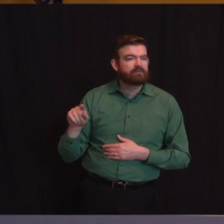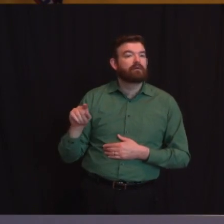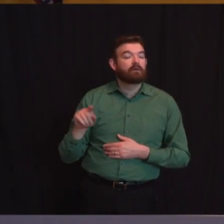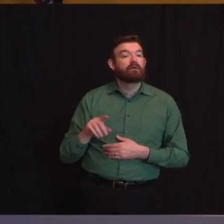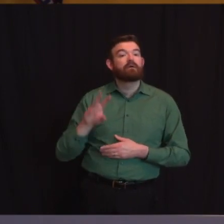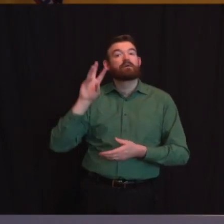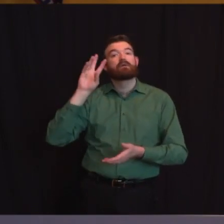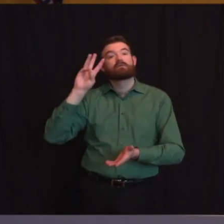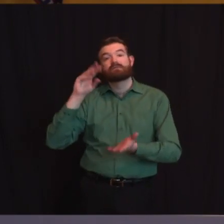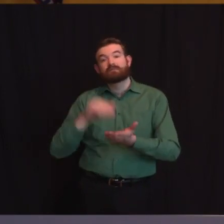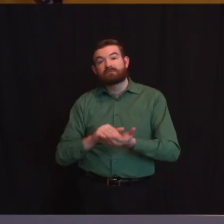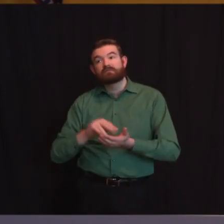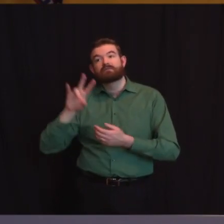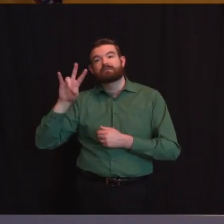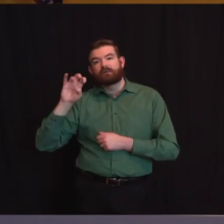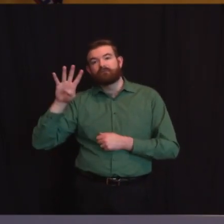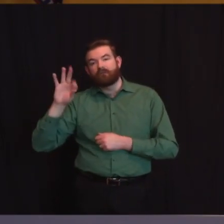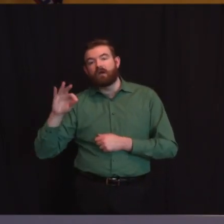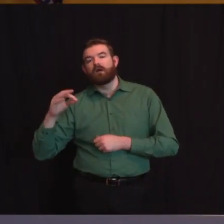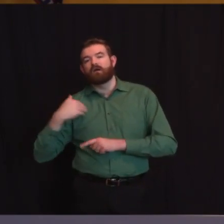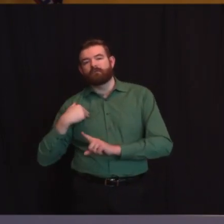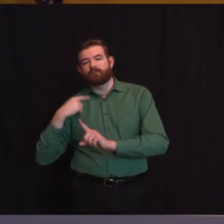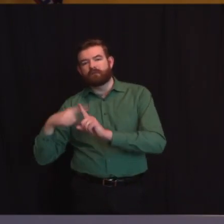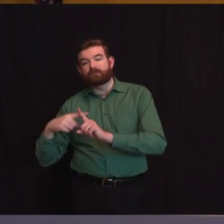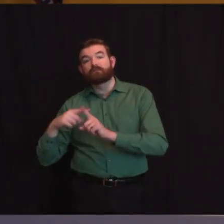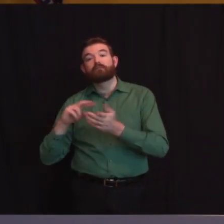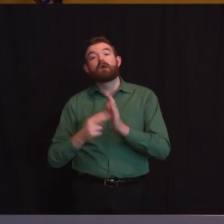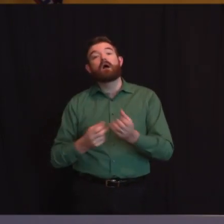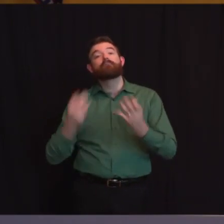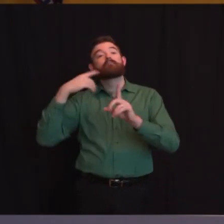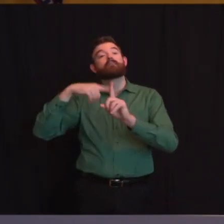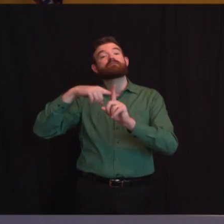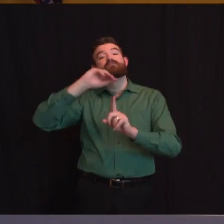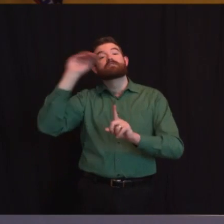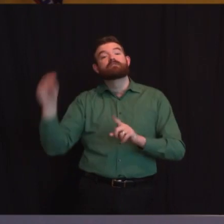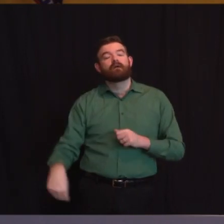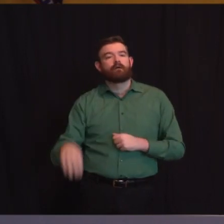6,749 positive, for a positivity rate of 40.9%.